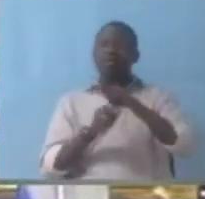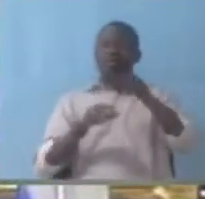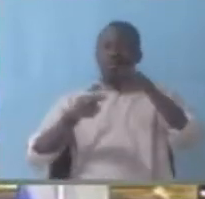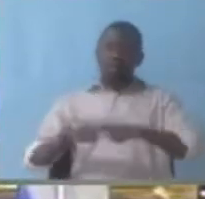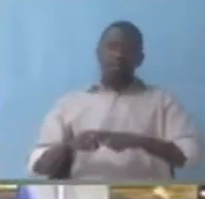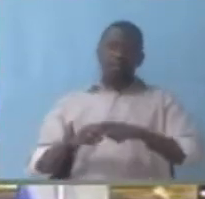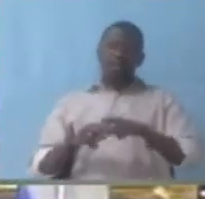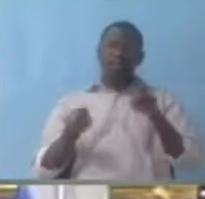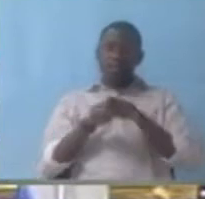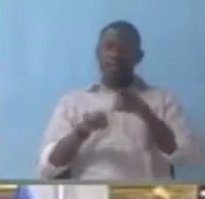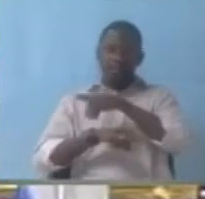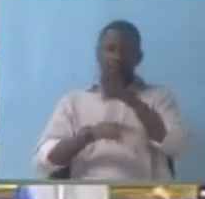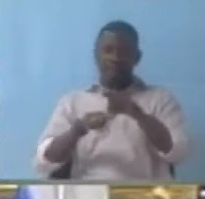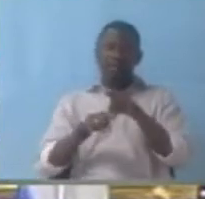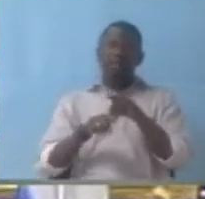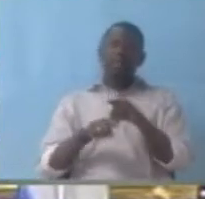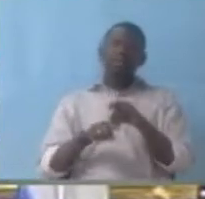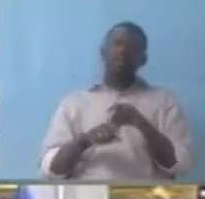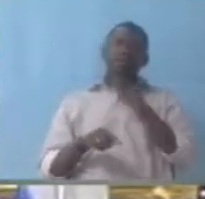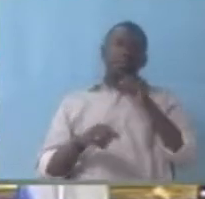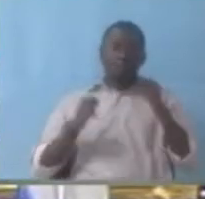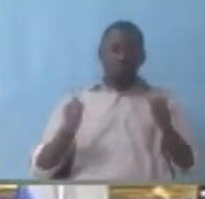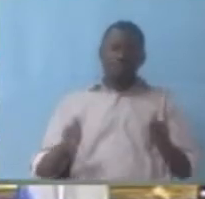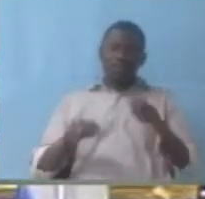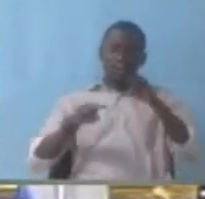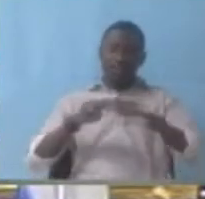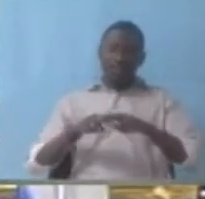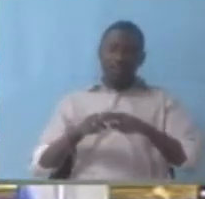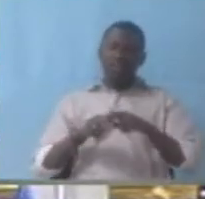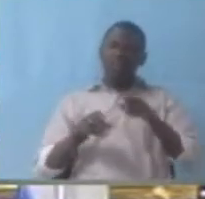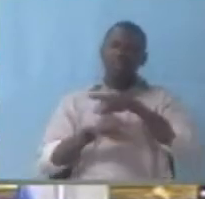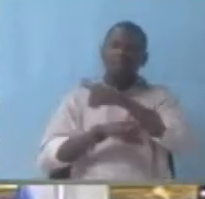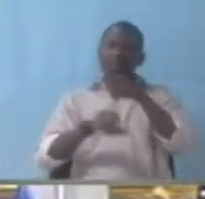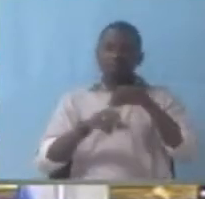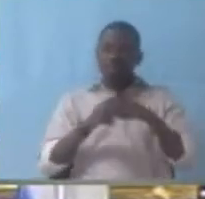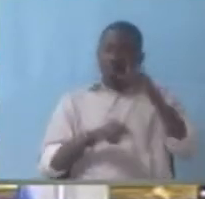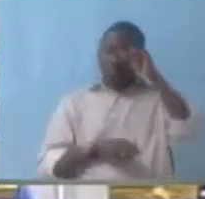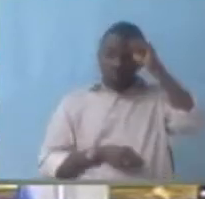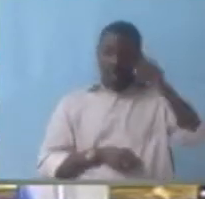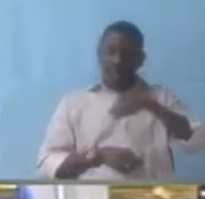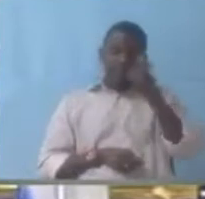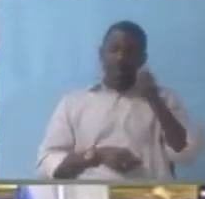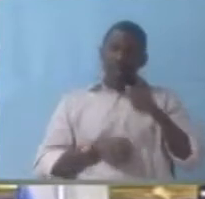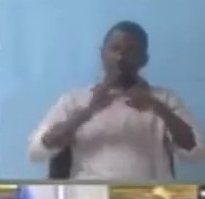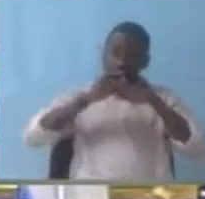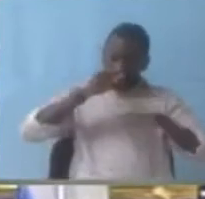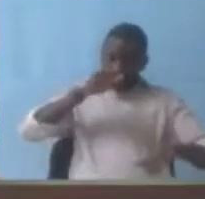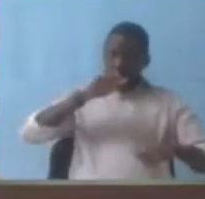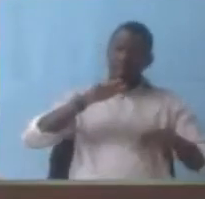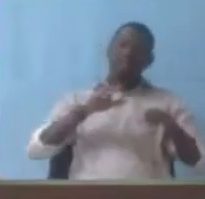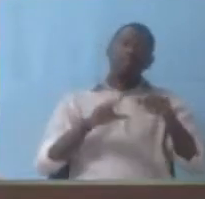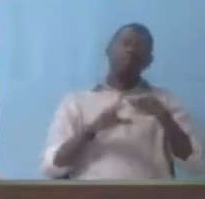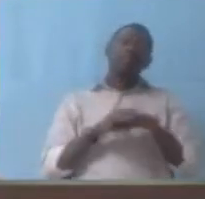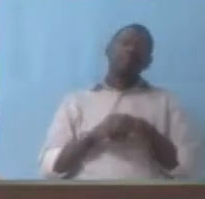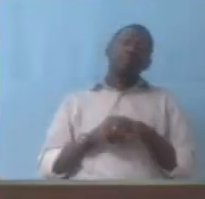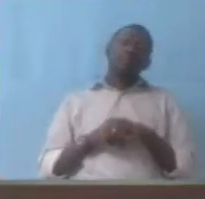chairman and the council were sitting chairman. In the place of the president and the cabinet chairman ana denyol wolen council ti be sirin nun